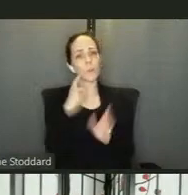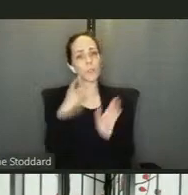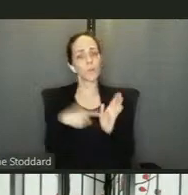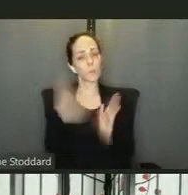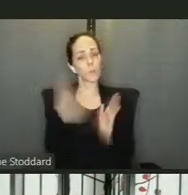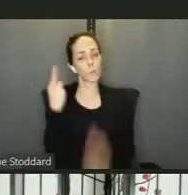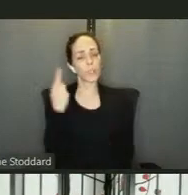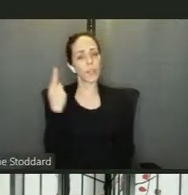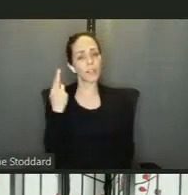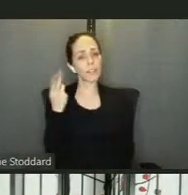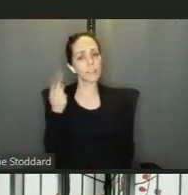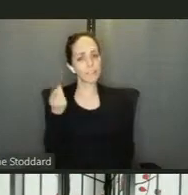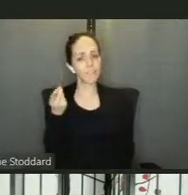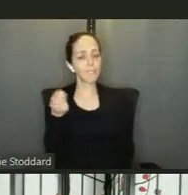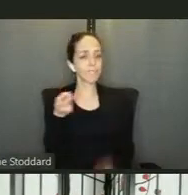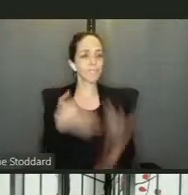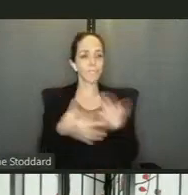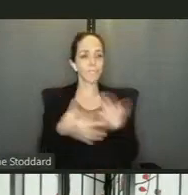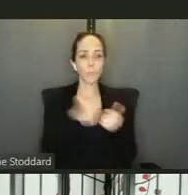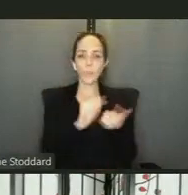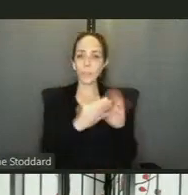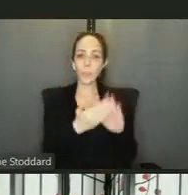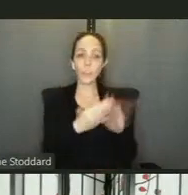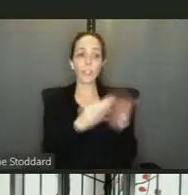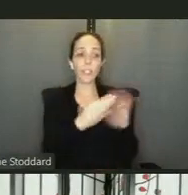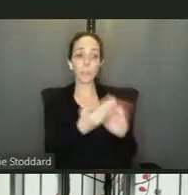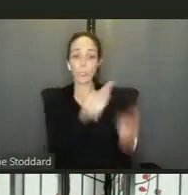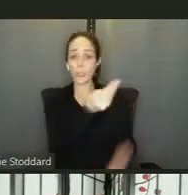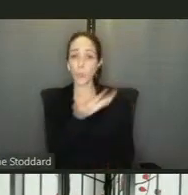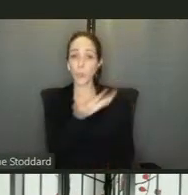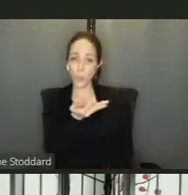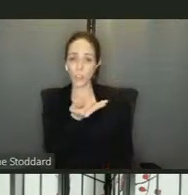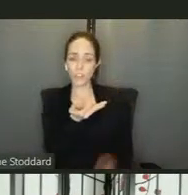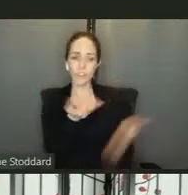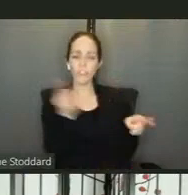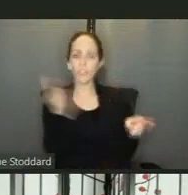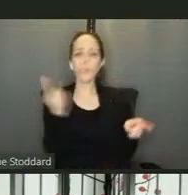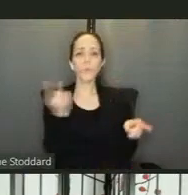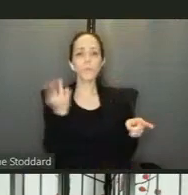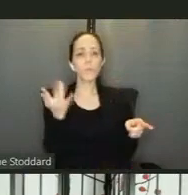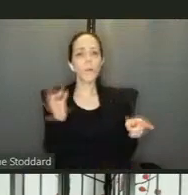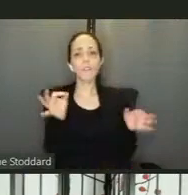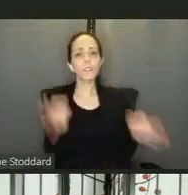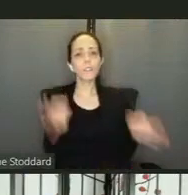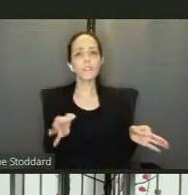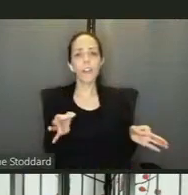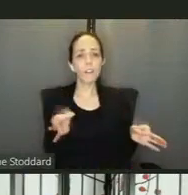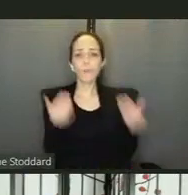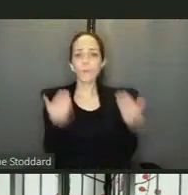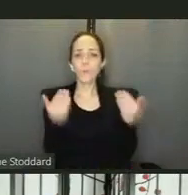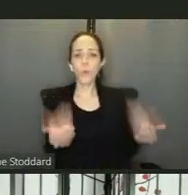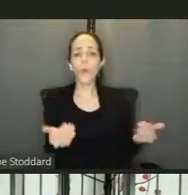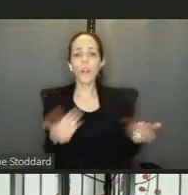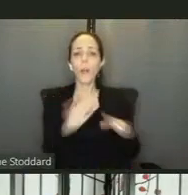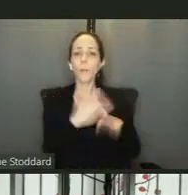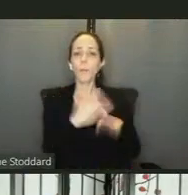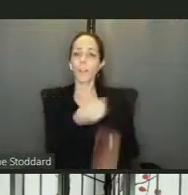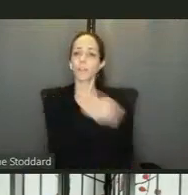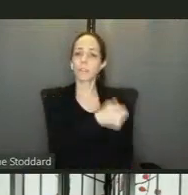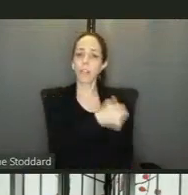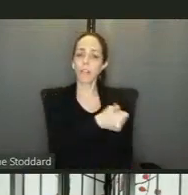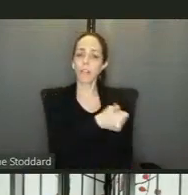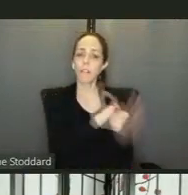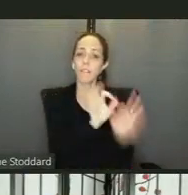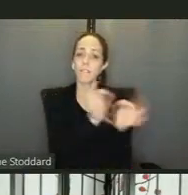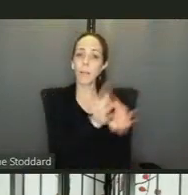have engaged with our community is that the community have told us the reason why they decided to take this step is really to protect themselves, their